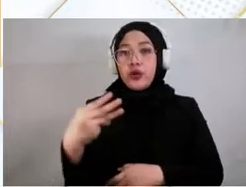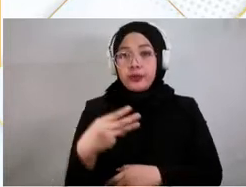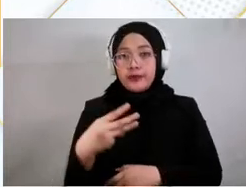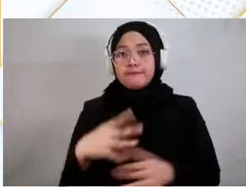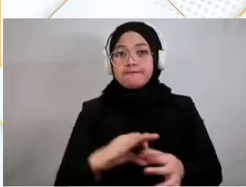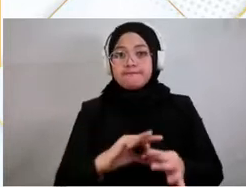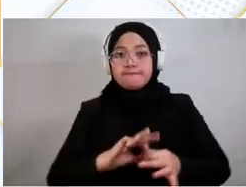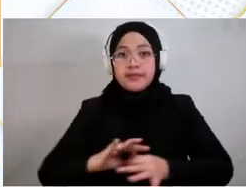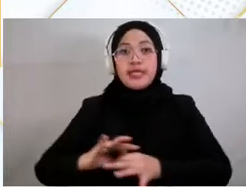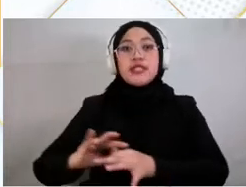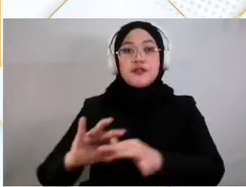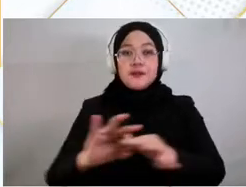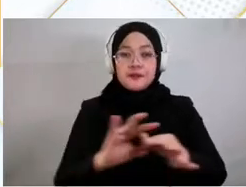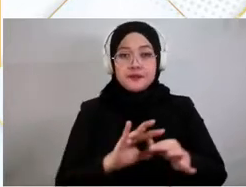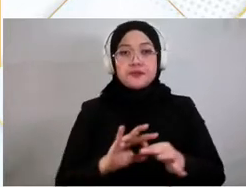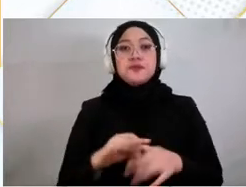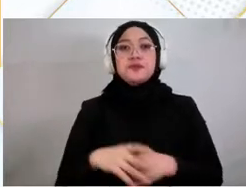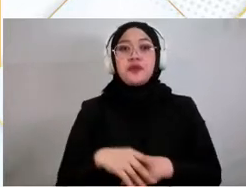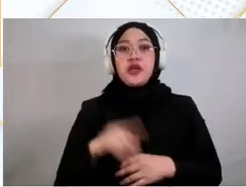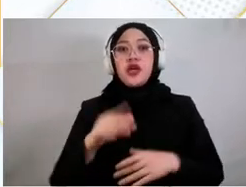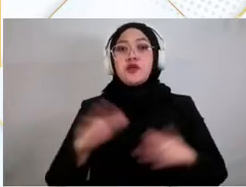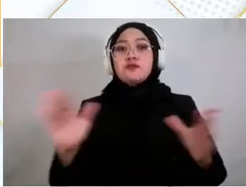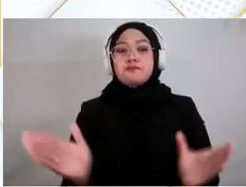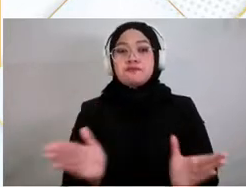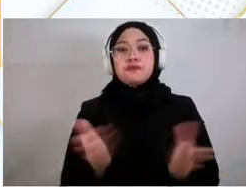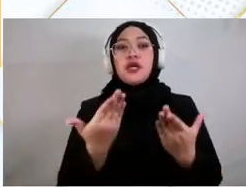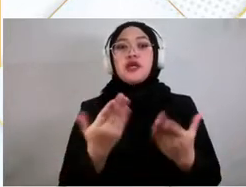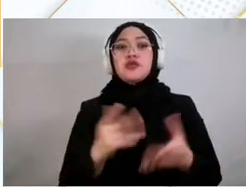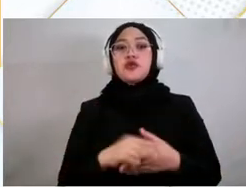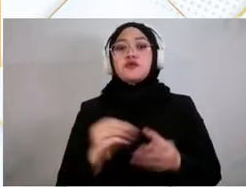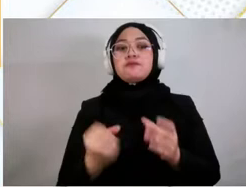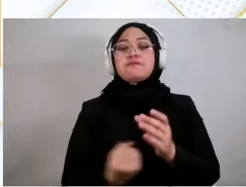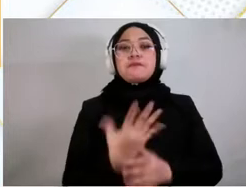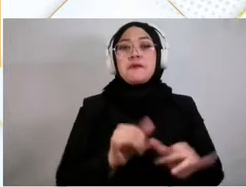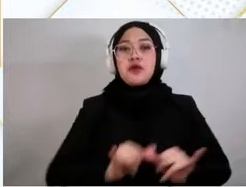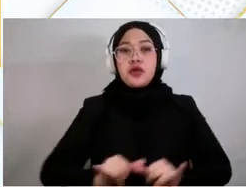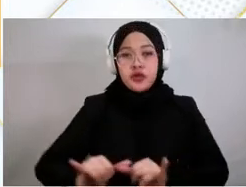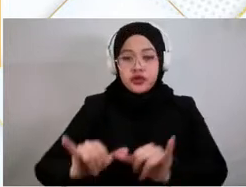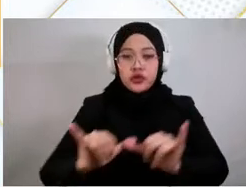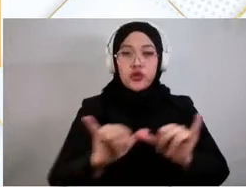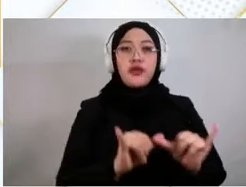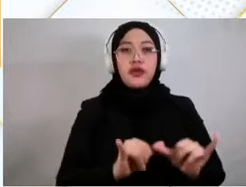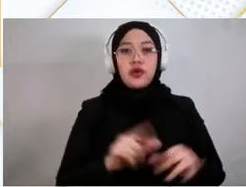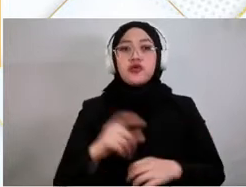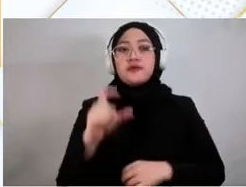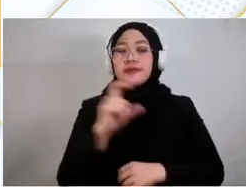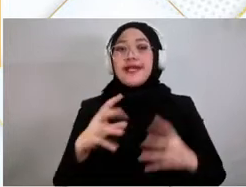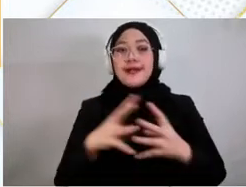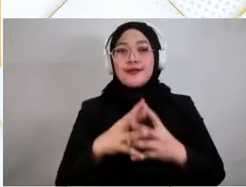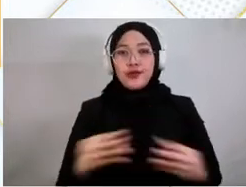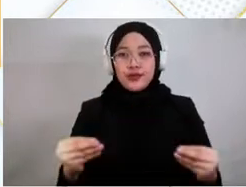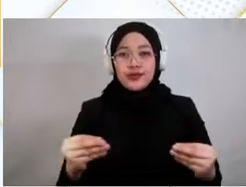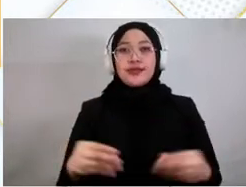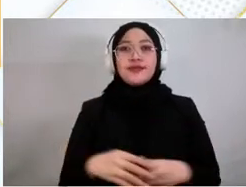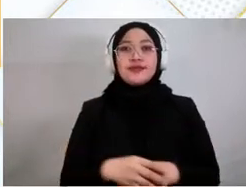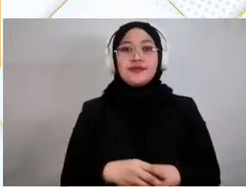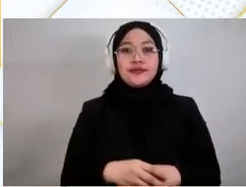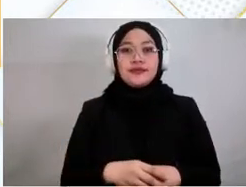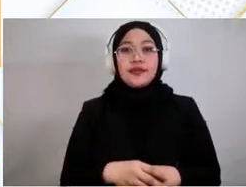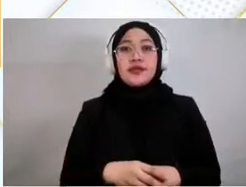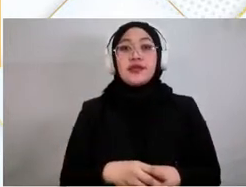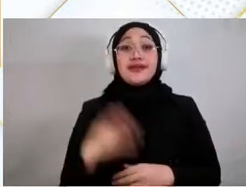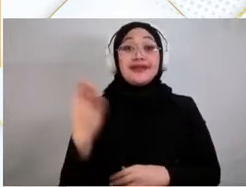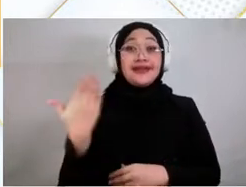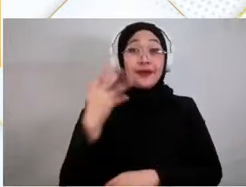I think that always brings parties together to a common solution. As I said in my presentation,